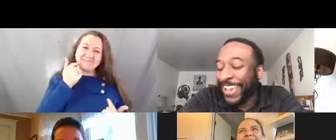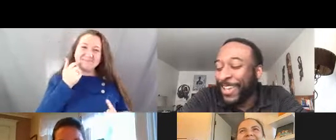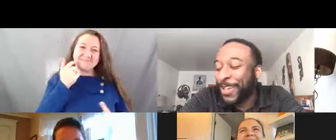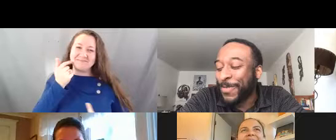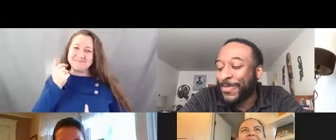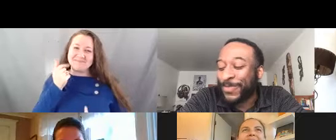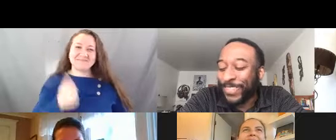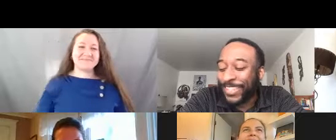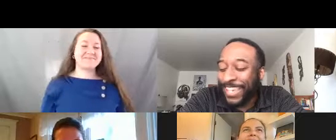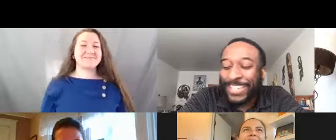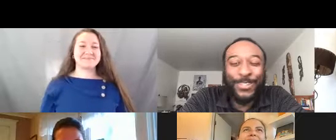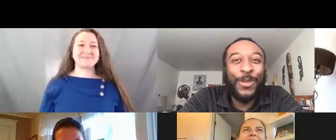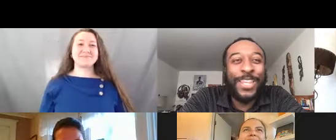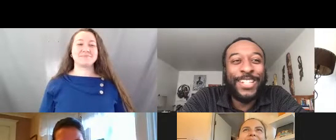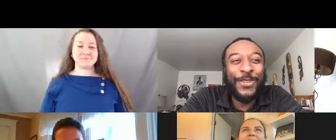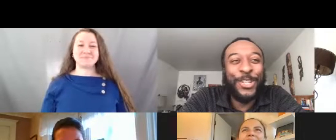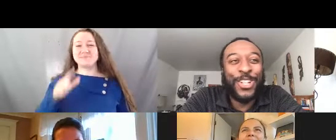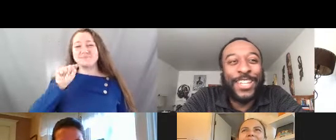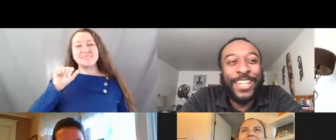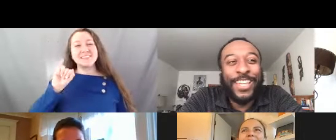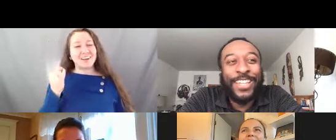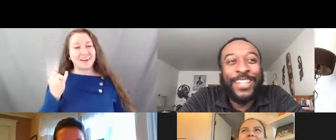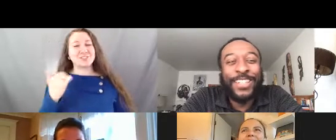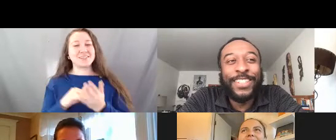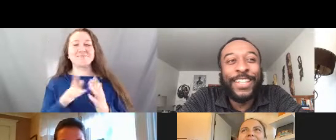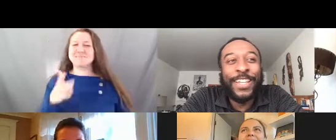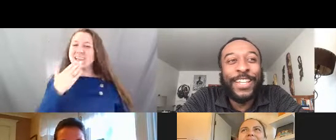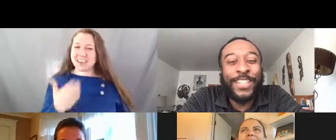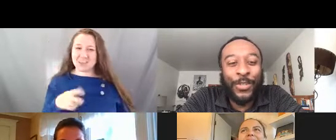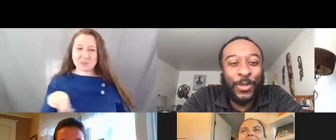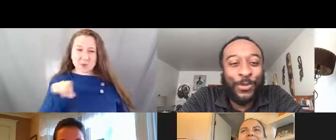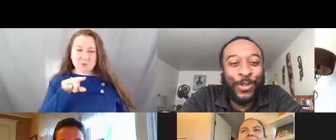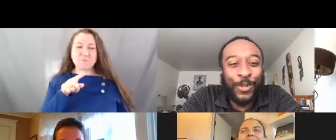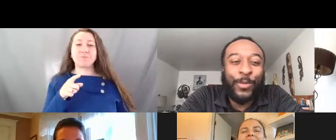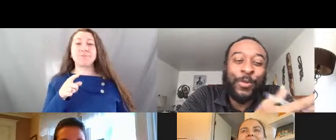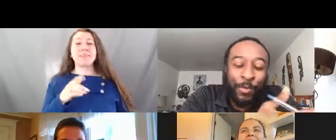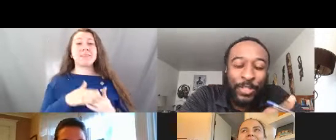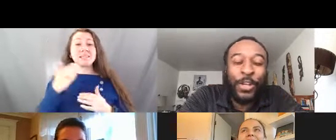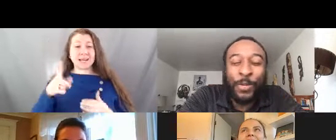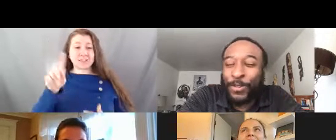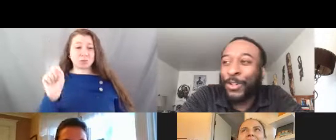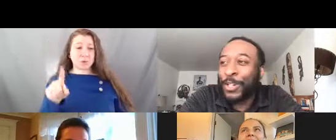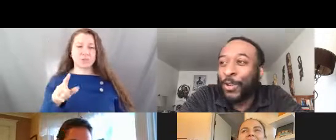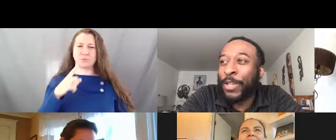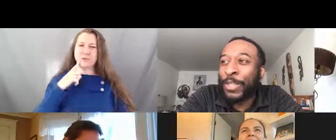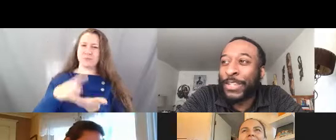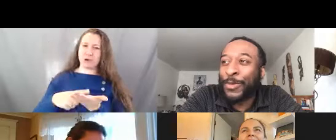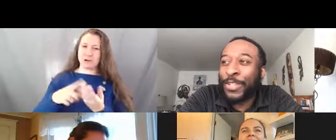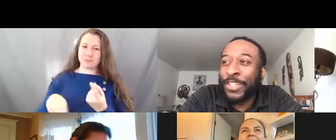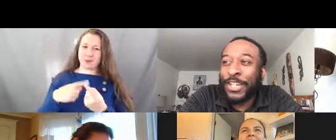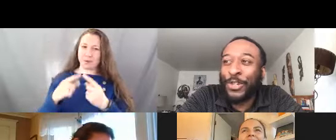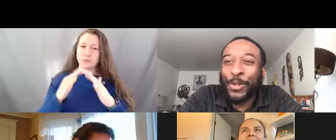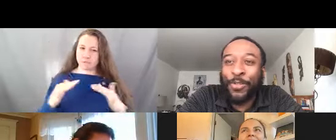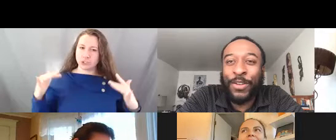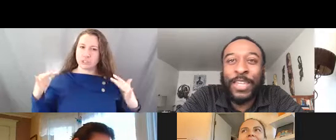All right. Thank you. So the next question has to do with diversity. Well, we've been talking about diversity really, but this